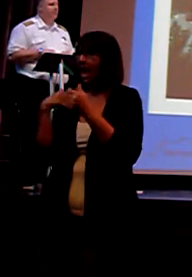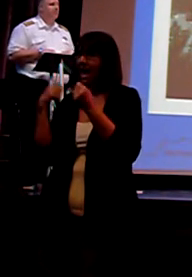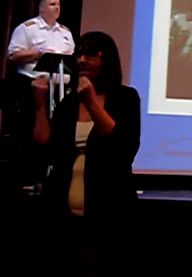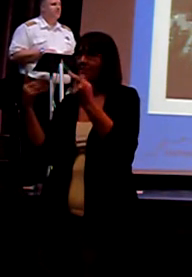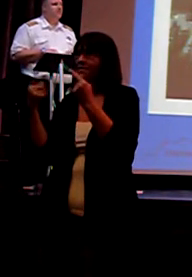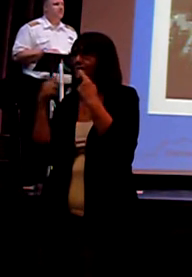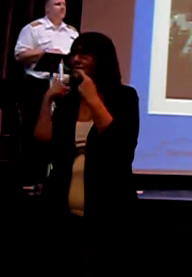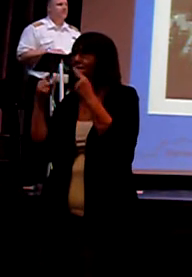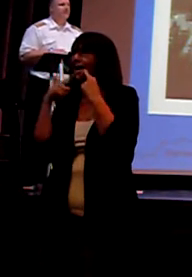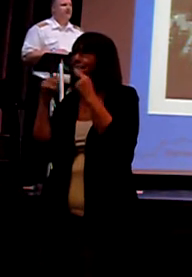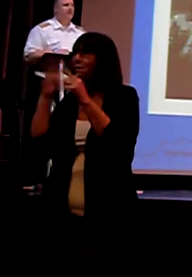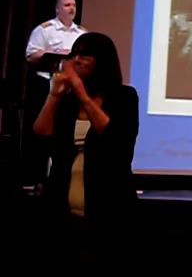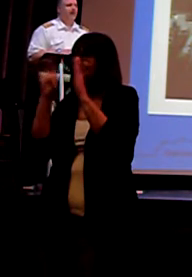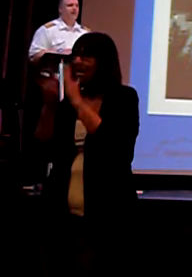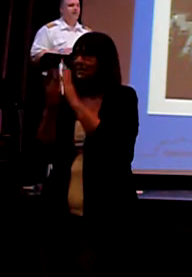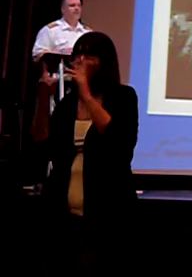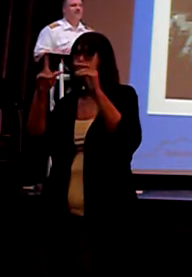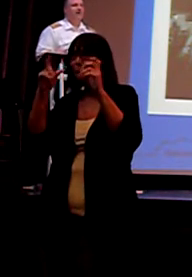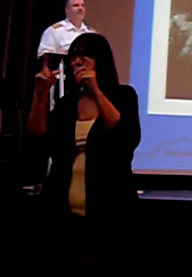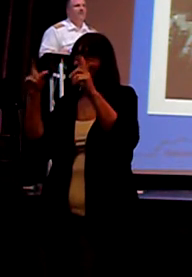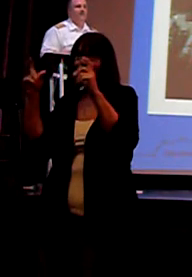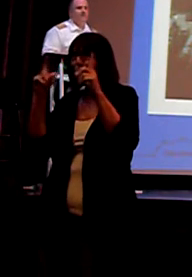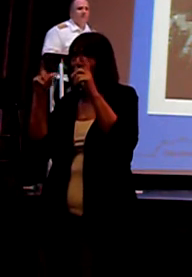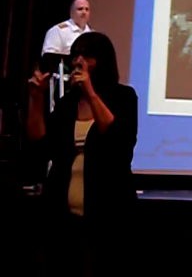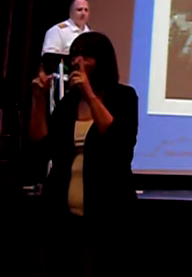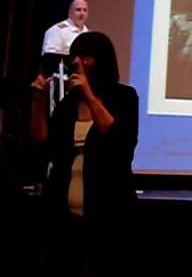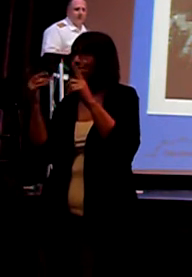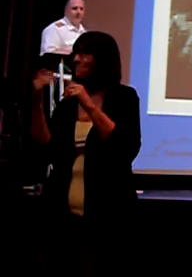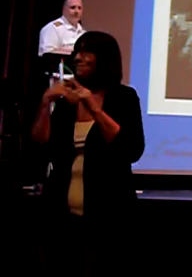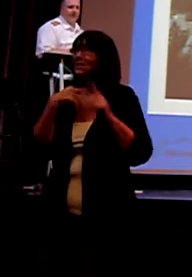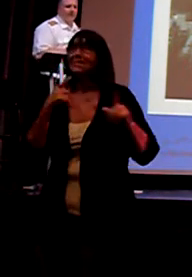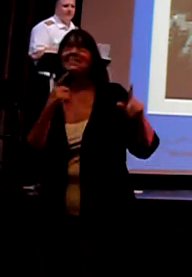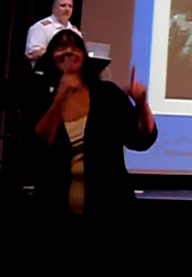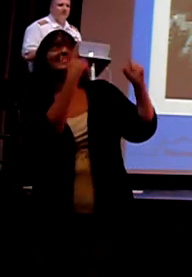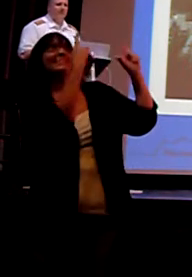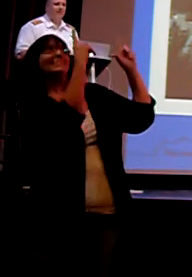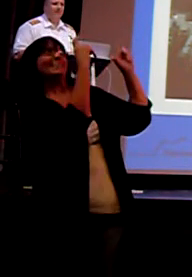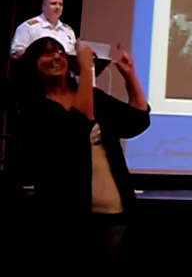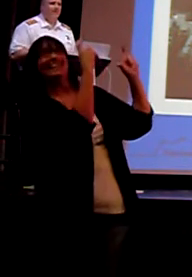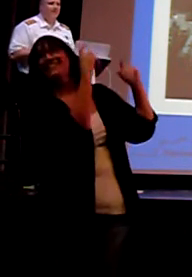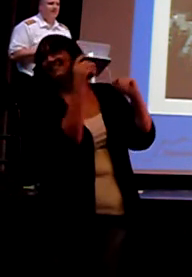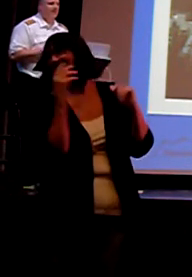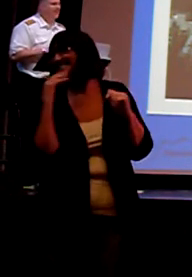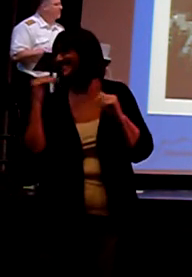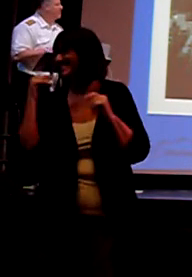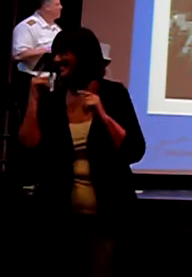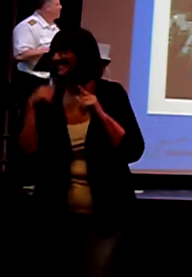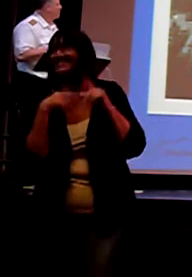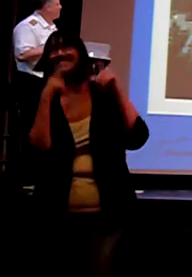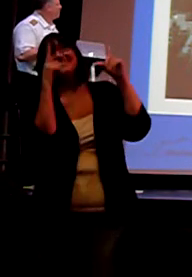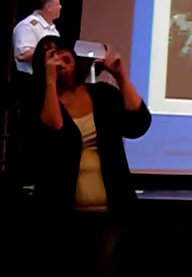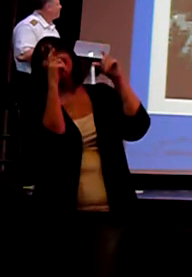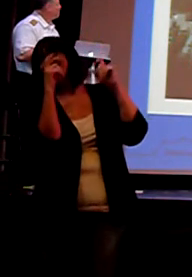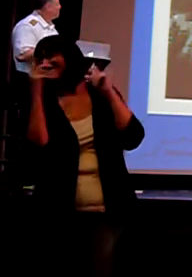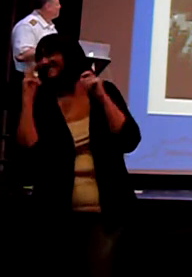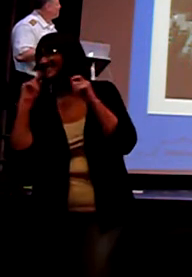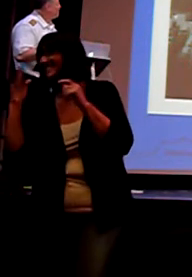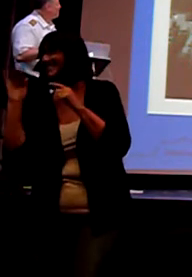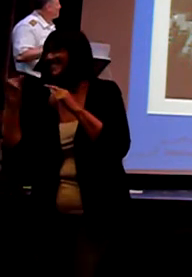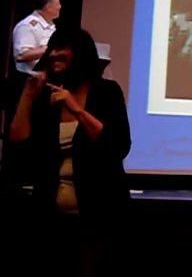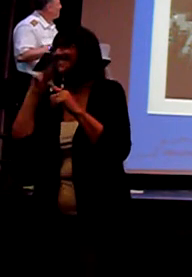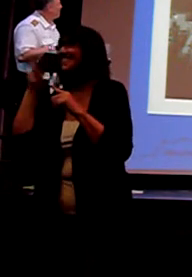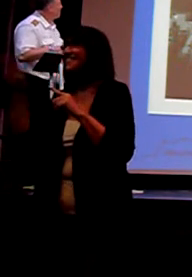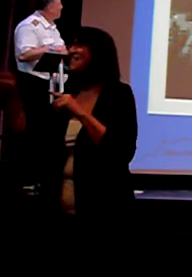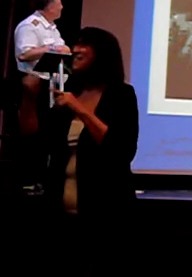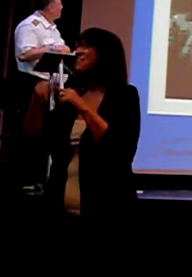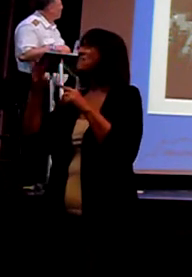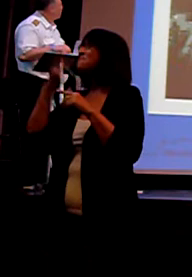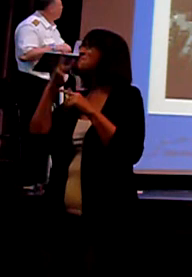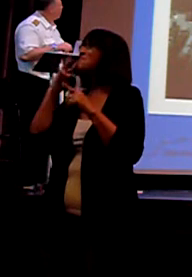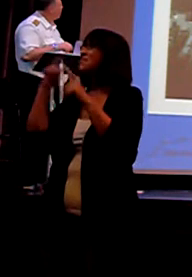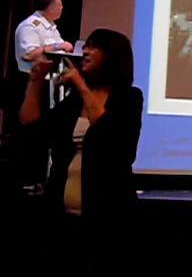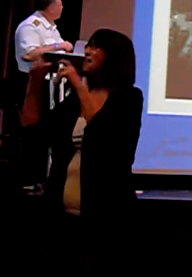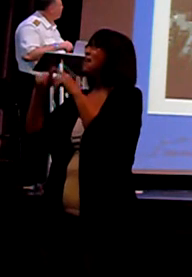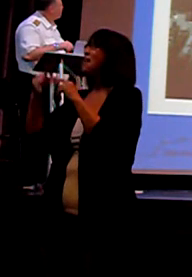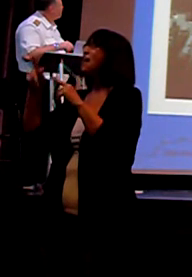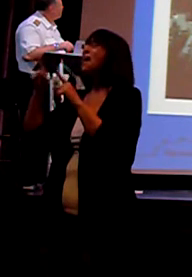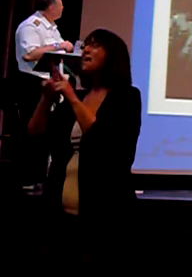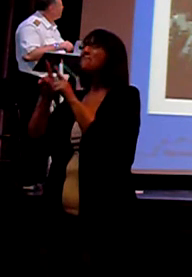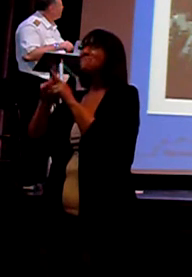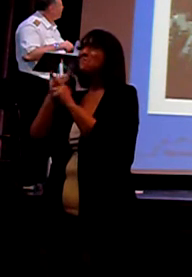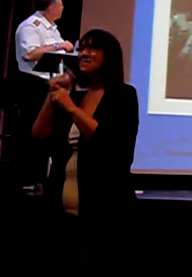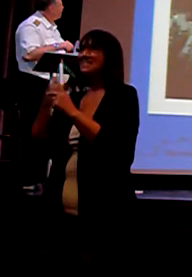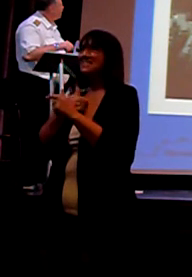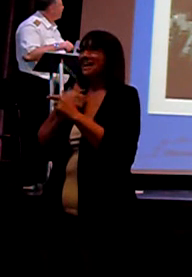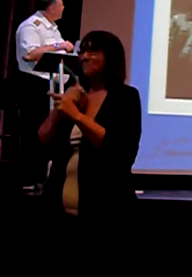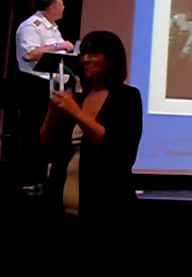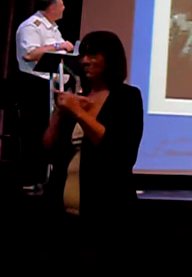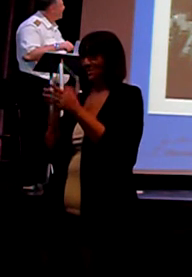famous pictures have been taken there, a lot of selfies in recent years overlooking the port, and of course we